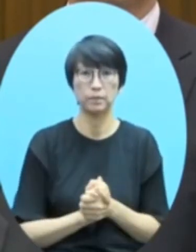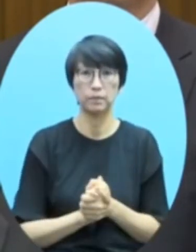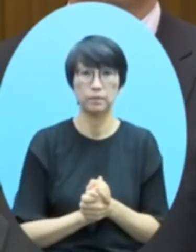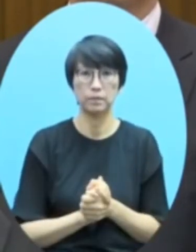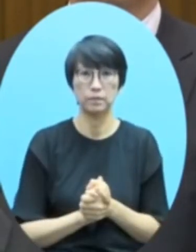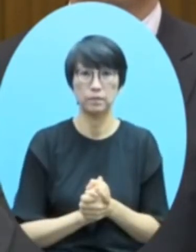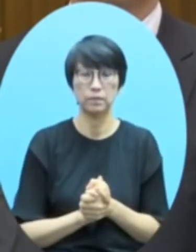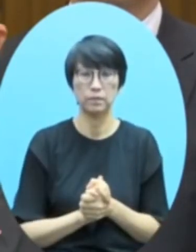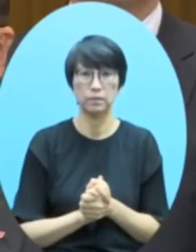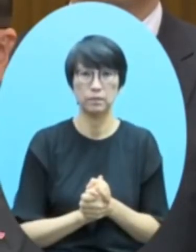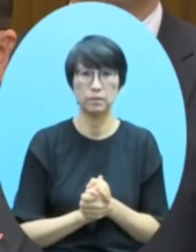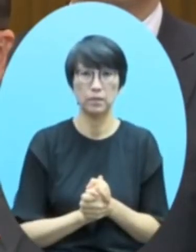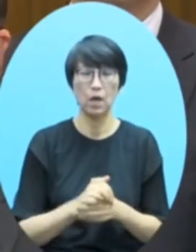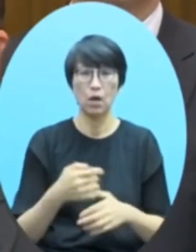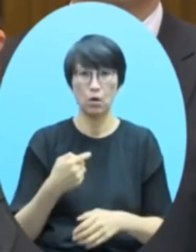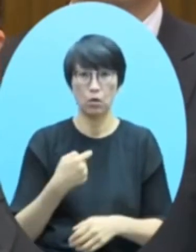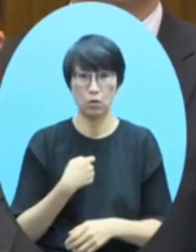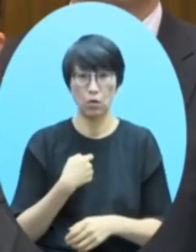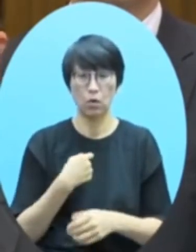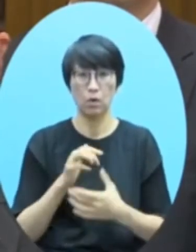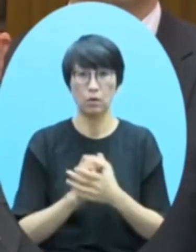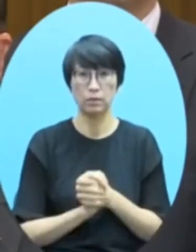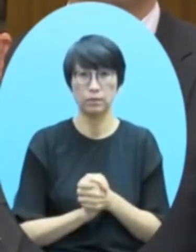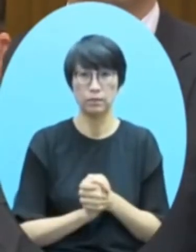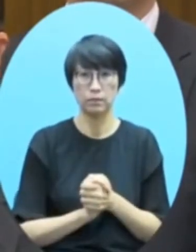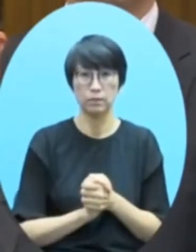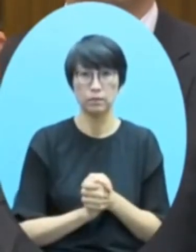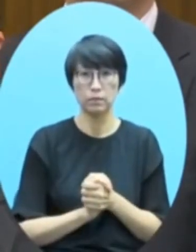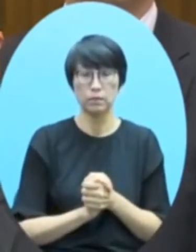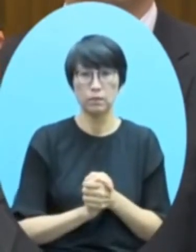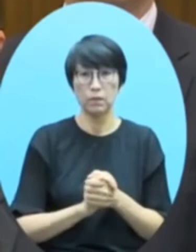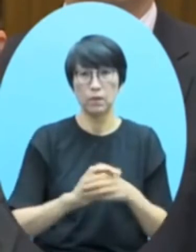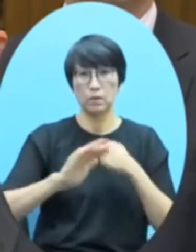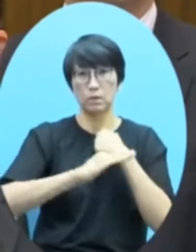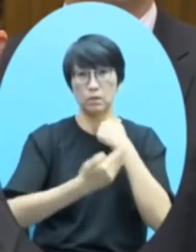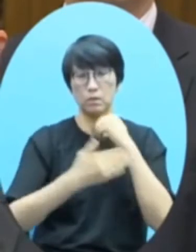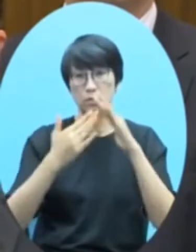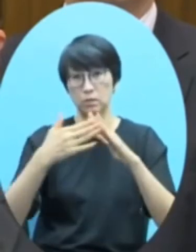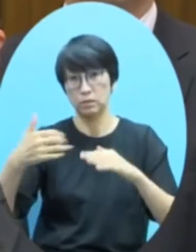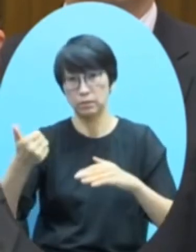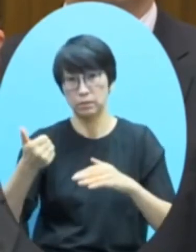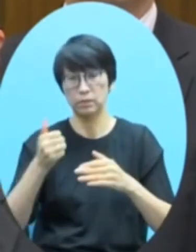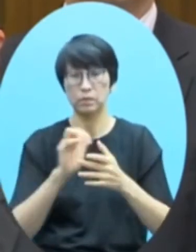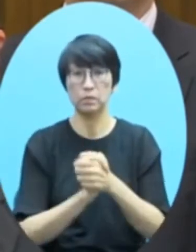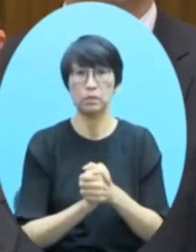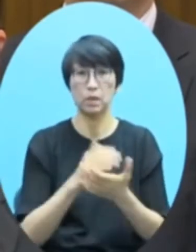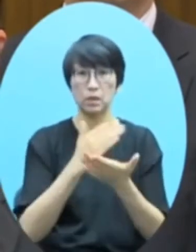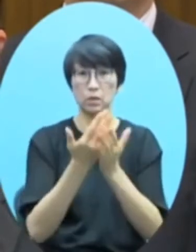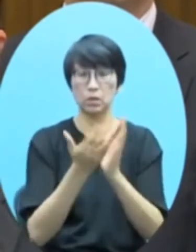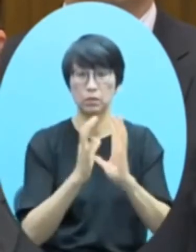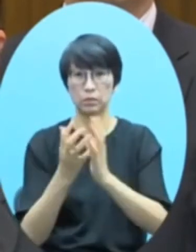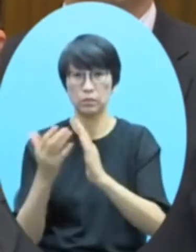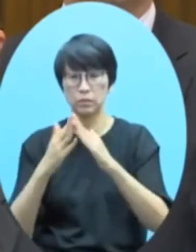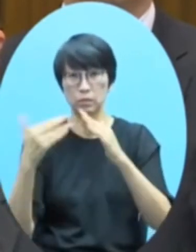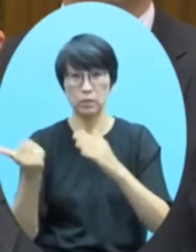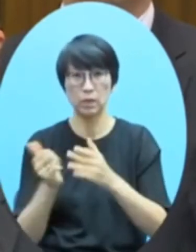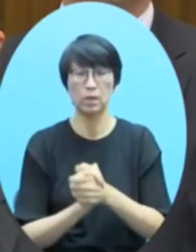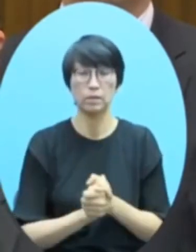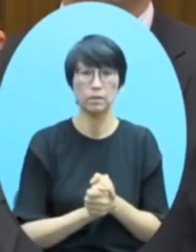is something that I, the Secretary for Justice, and the Secretary for Security have admitted in